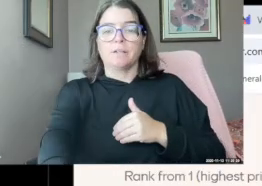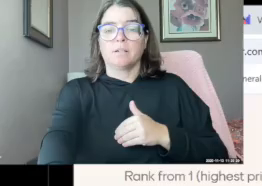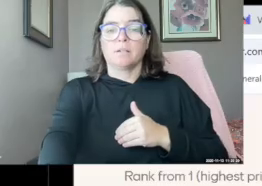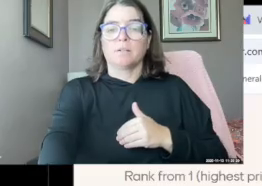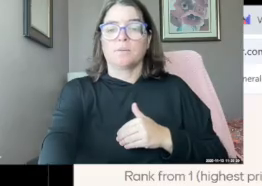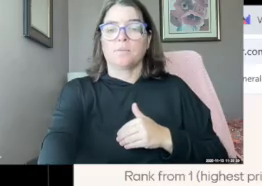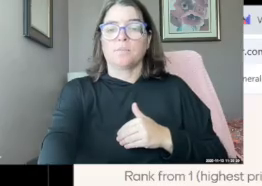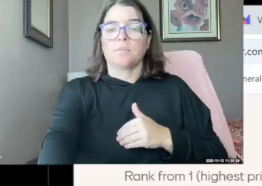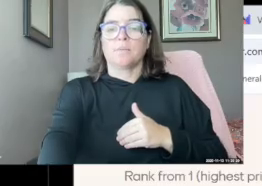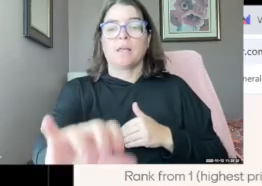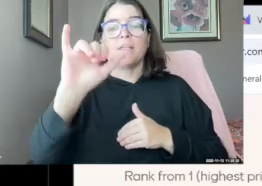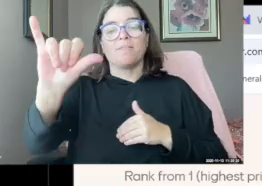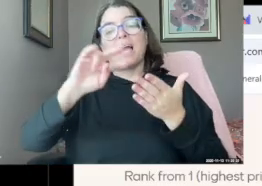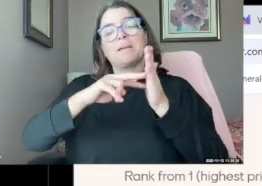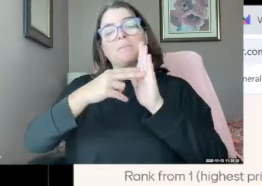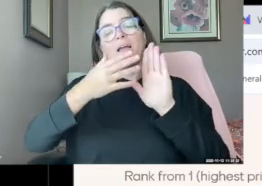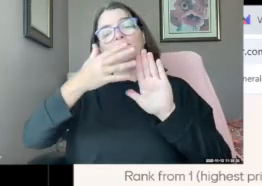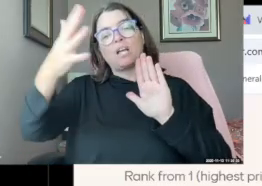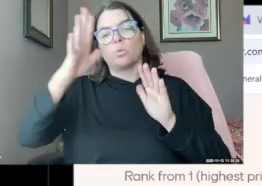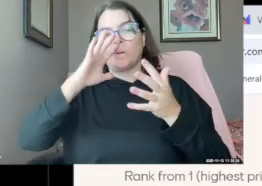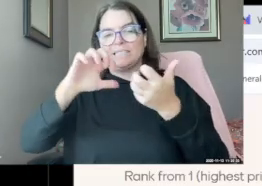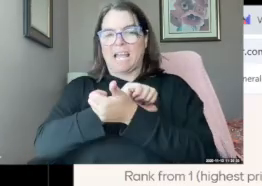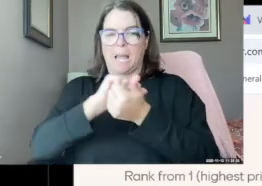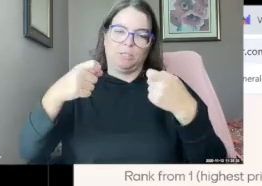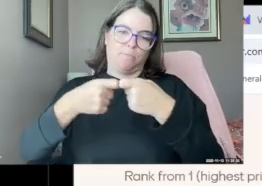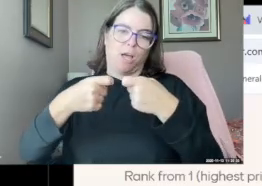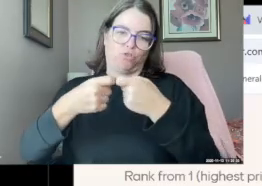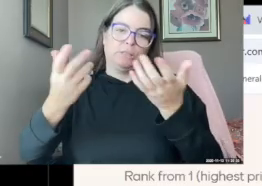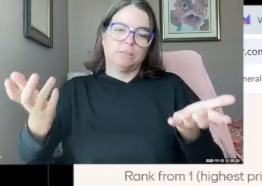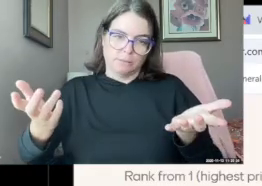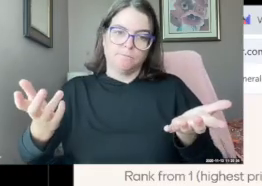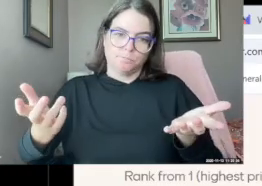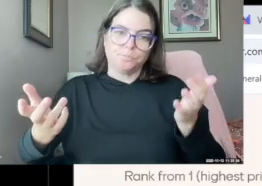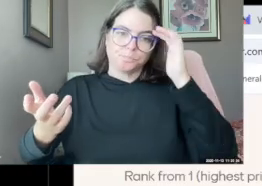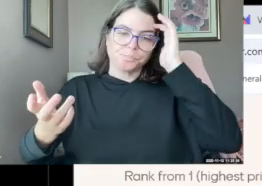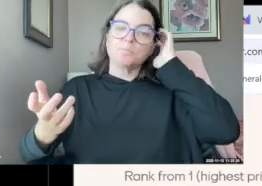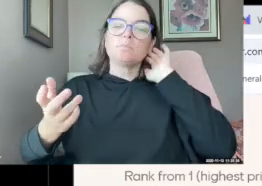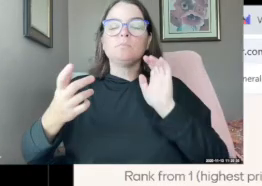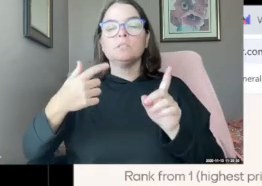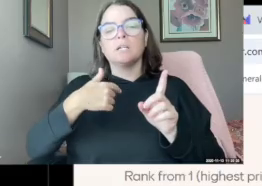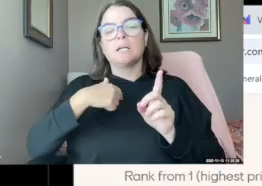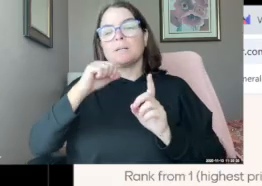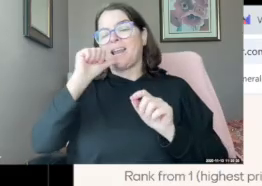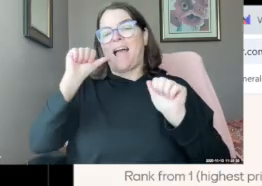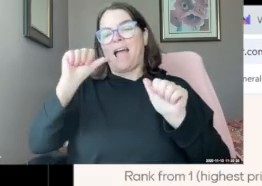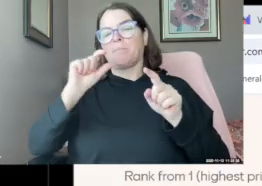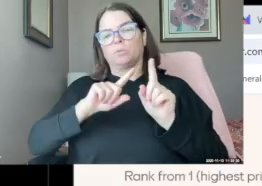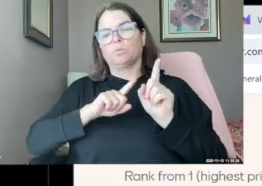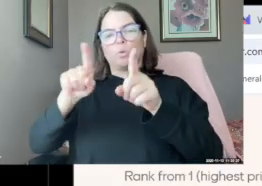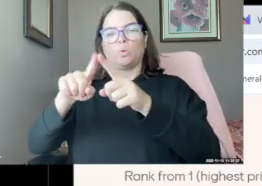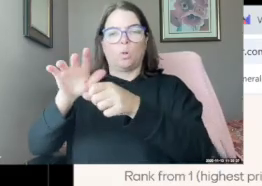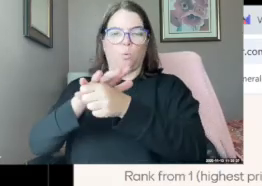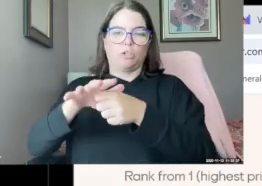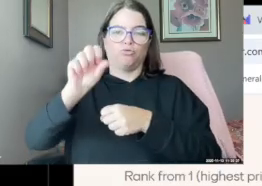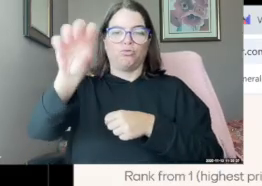and charge on level 3 chargers, which are over time damaging to the battery. So I'm